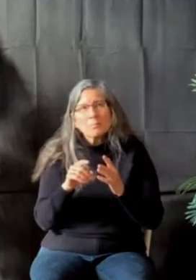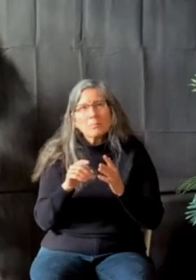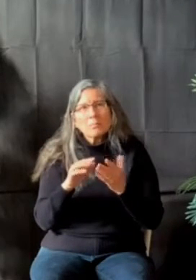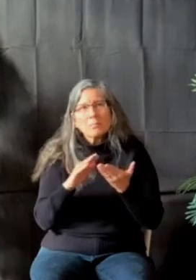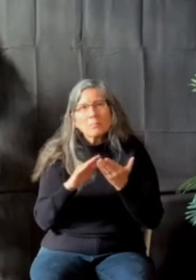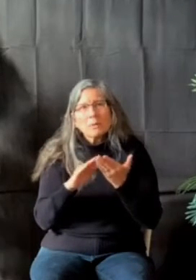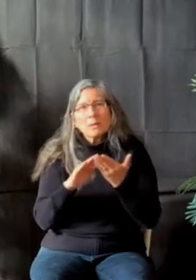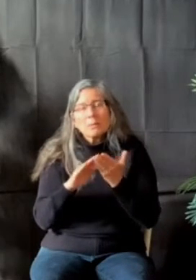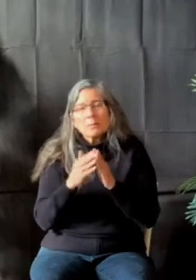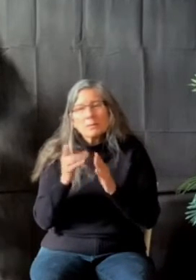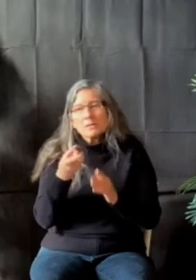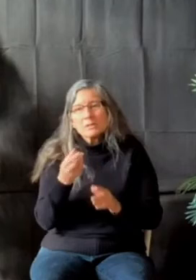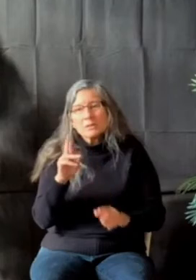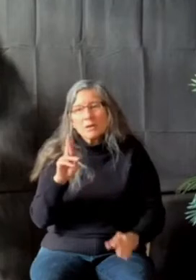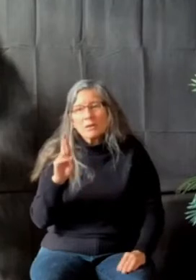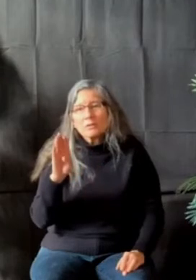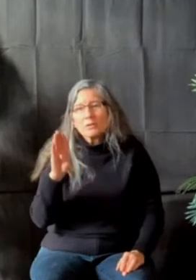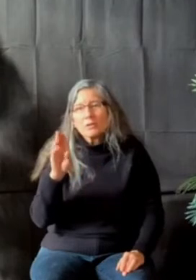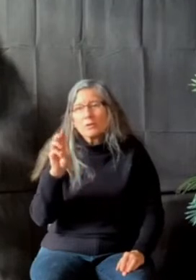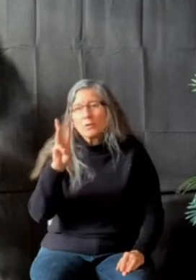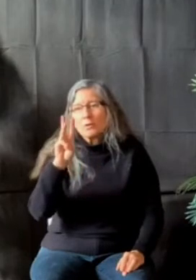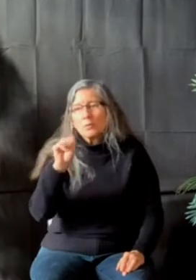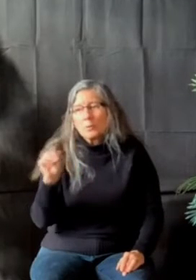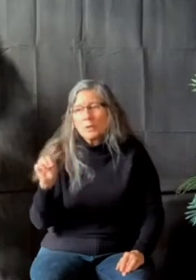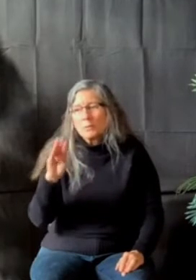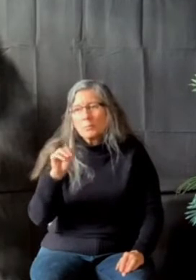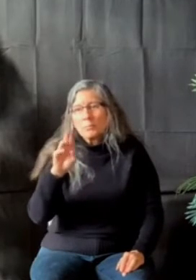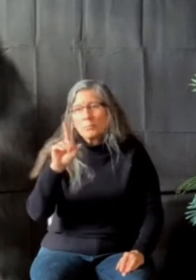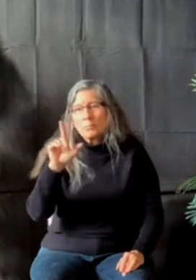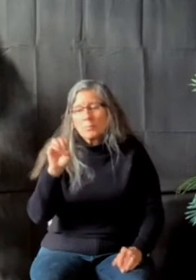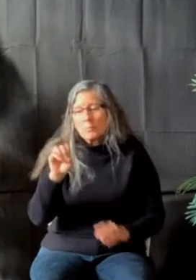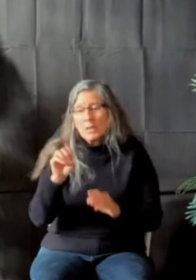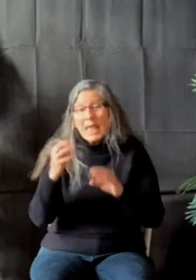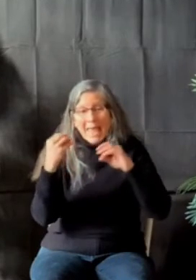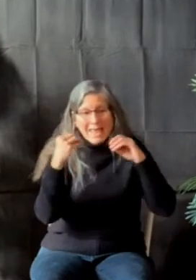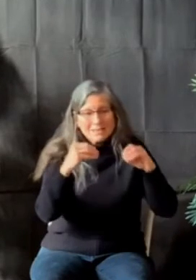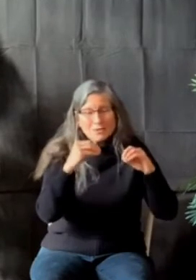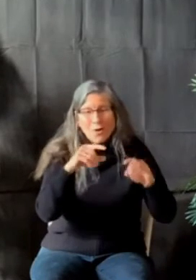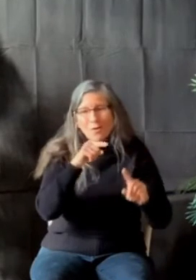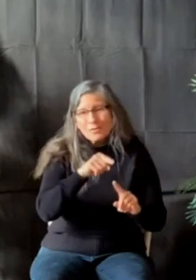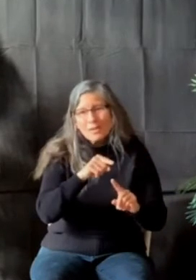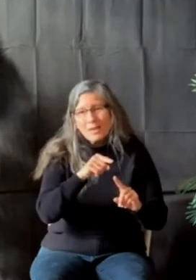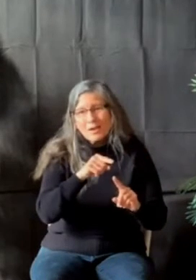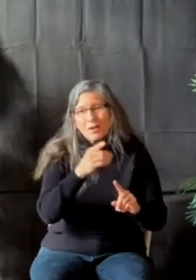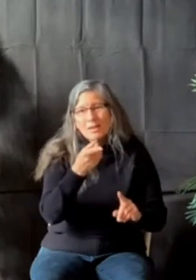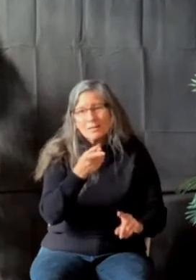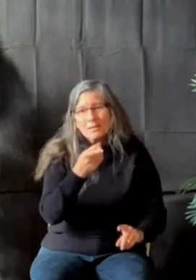Newell and actually taught at the Moody Bible Institute.